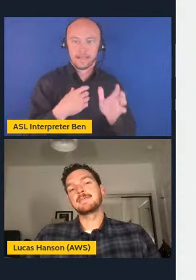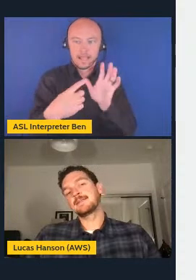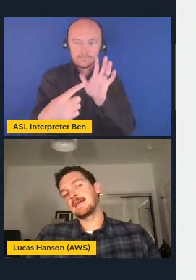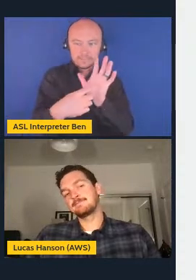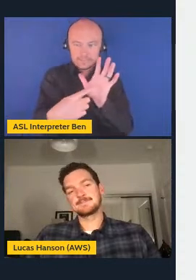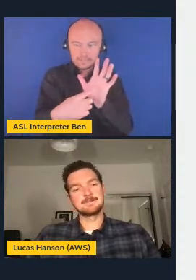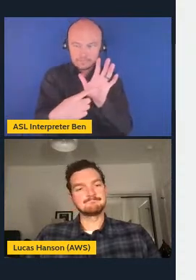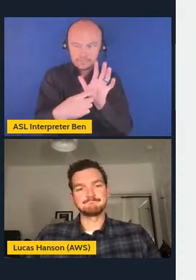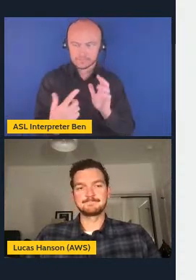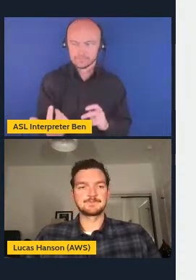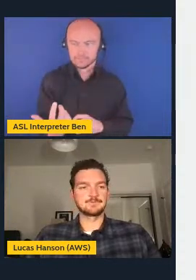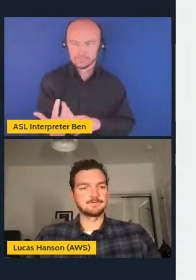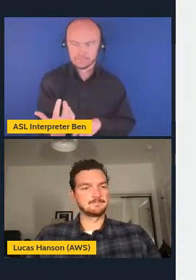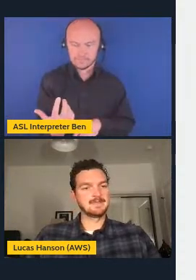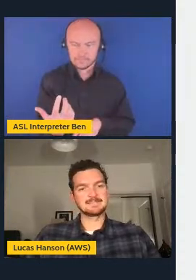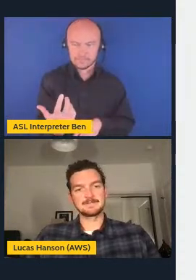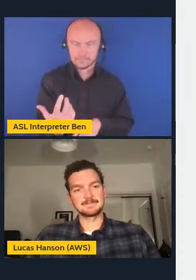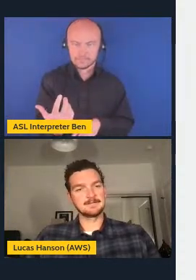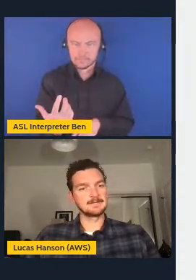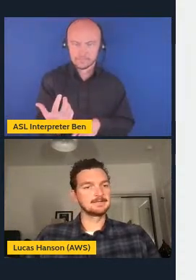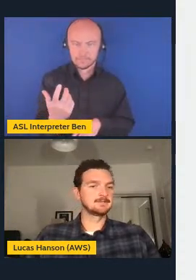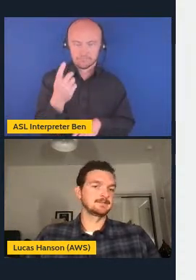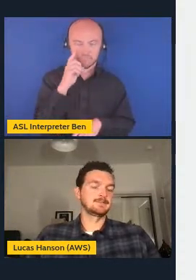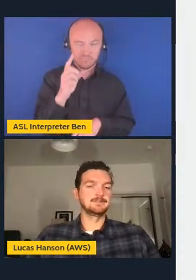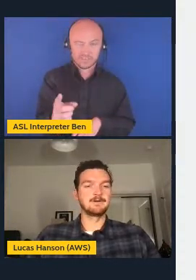and then I have some sort of basic,